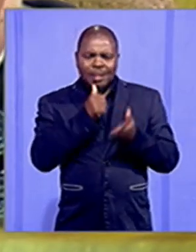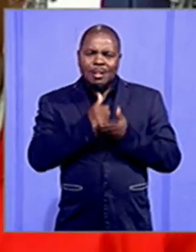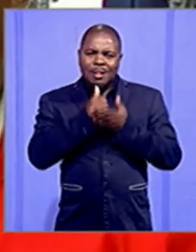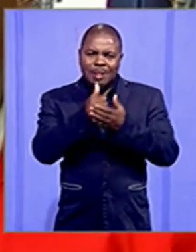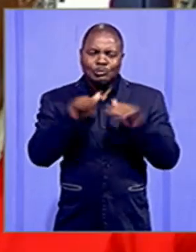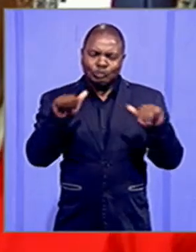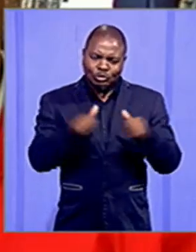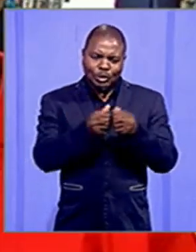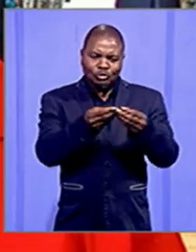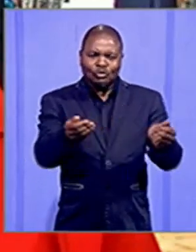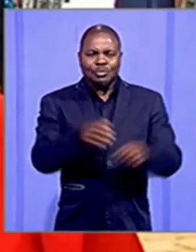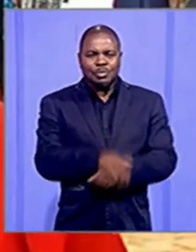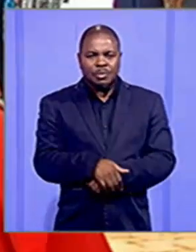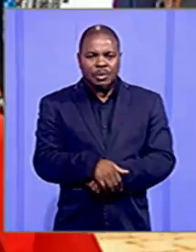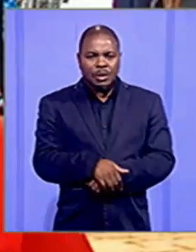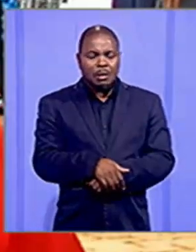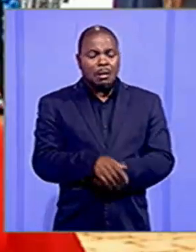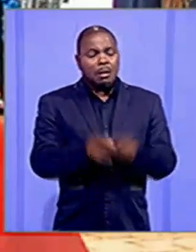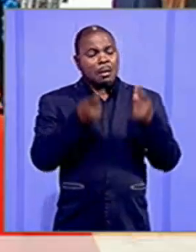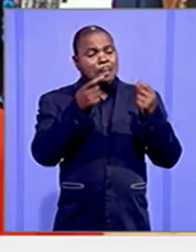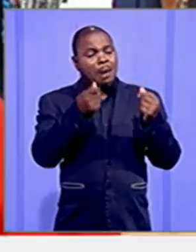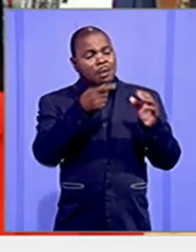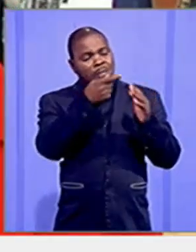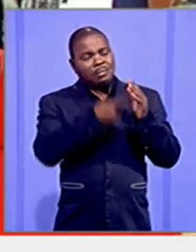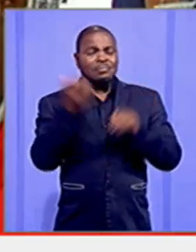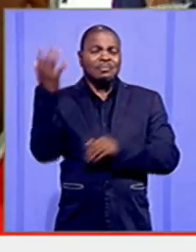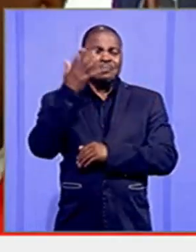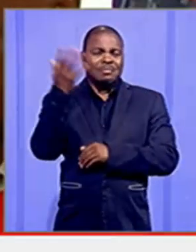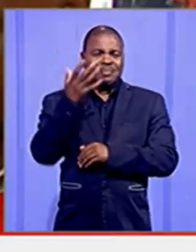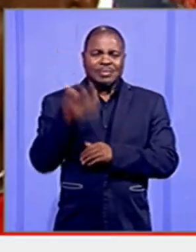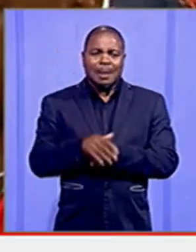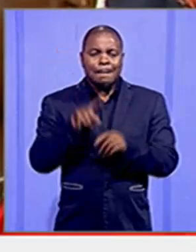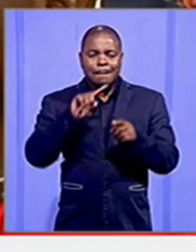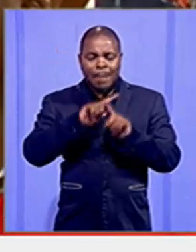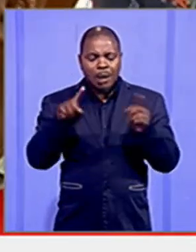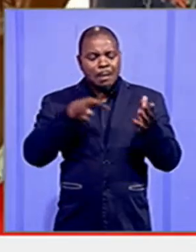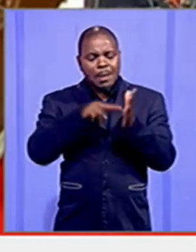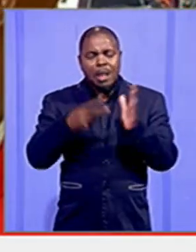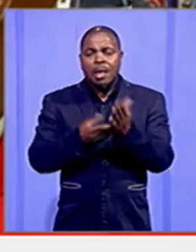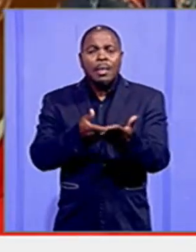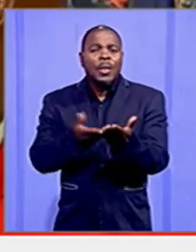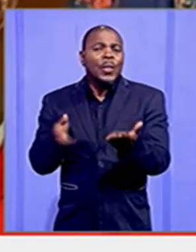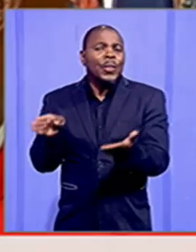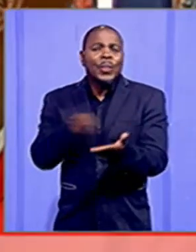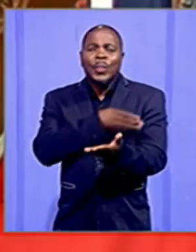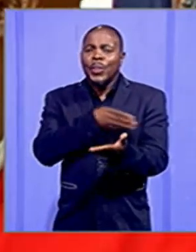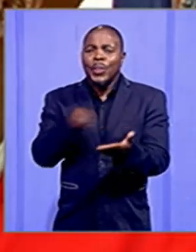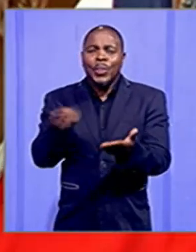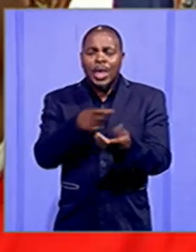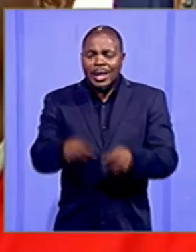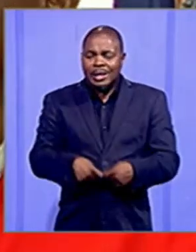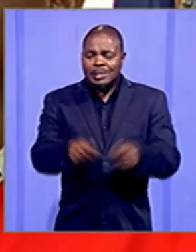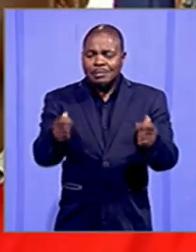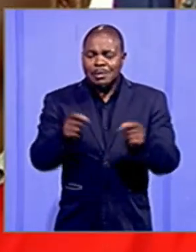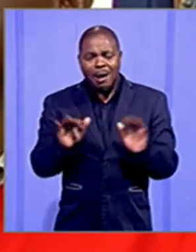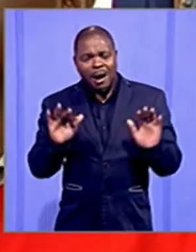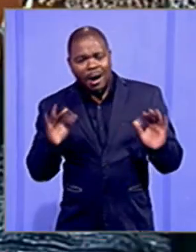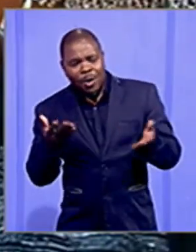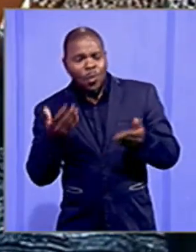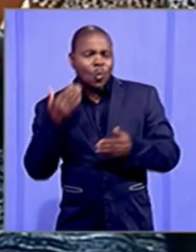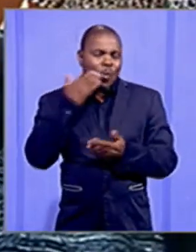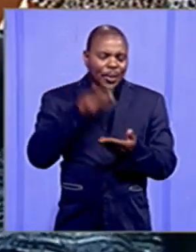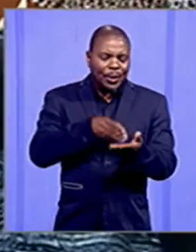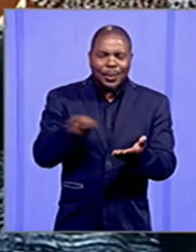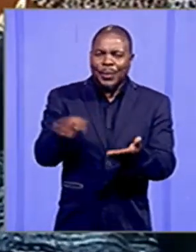dikgwetlho. Loje a di boletseng tsa tšhelete ke tšhelete no tsala a present mara ga bona plan e bontshang ga botse gore tšhelete e ba tlo e shumisha ka nneng bja.